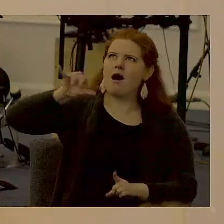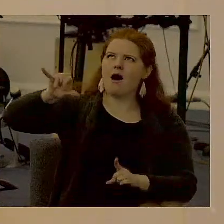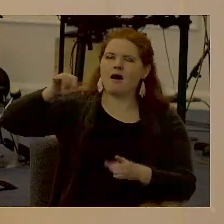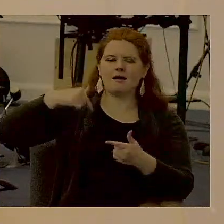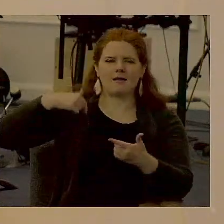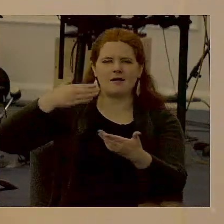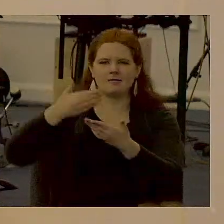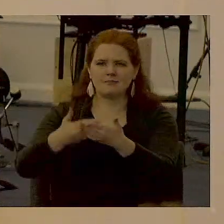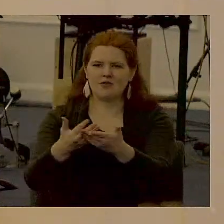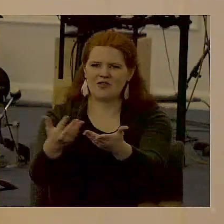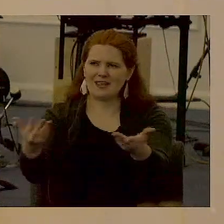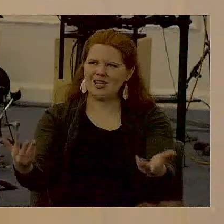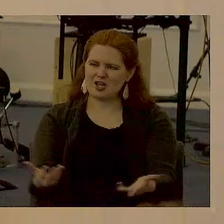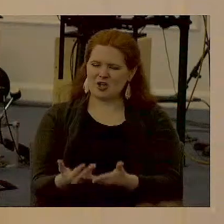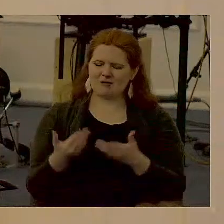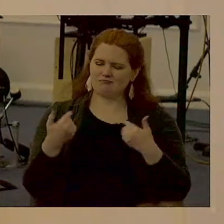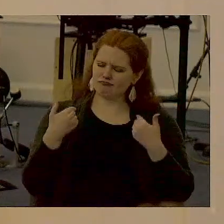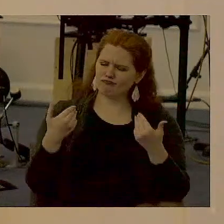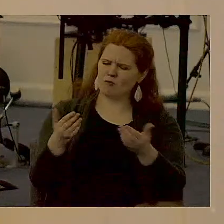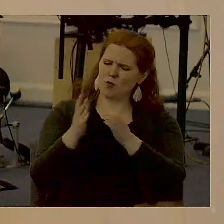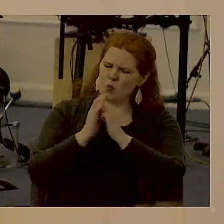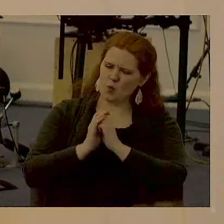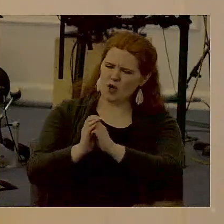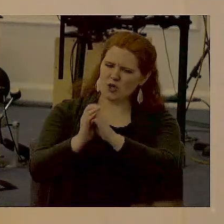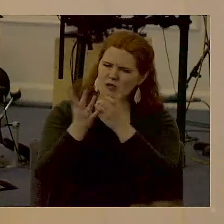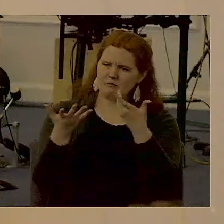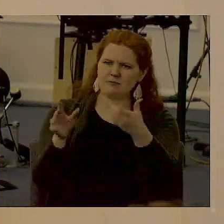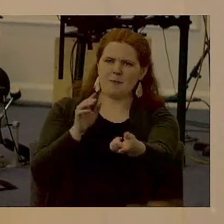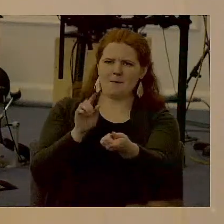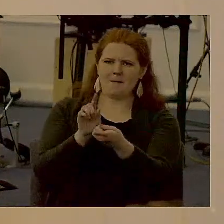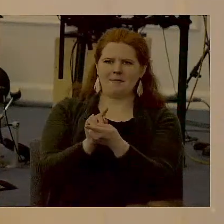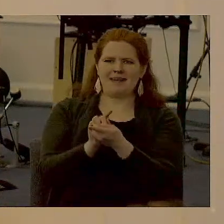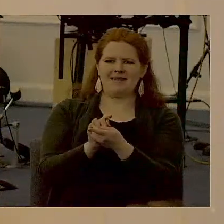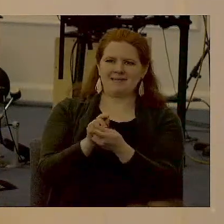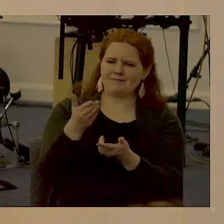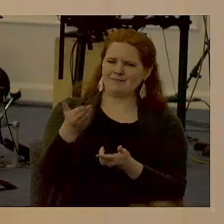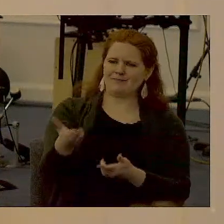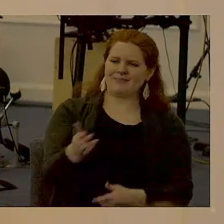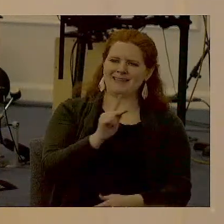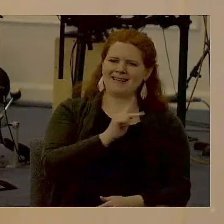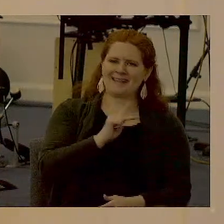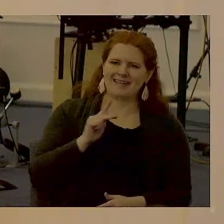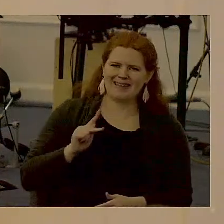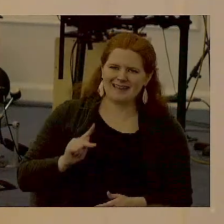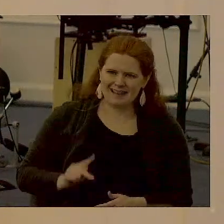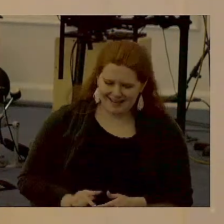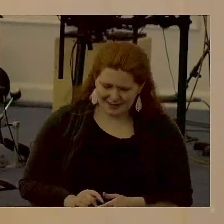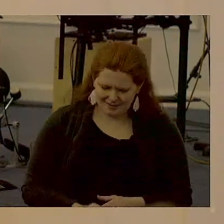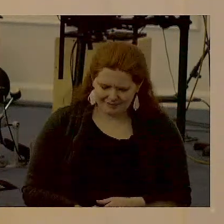to come and worship and meet this king.